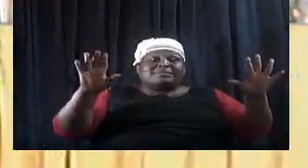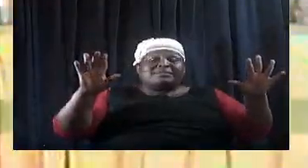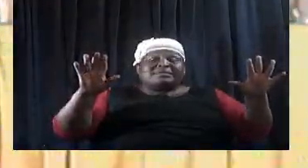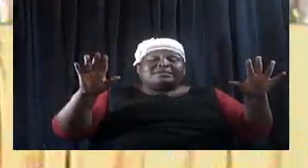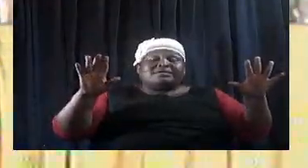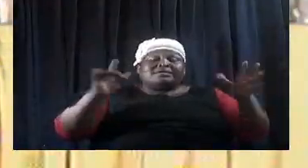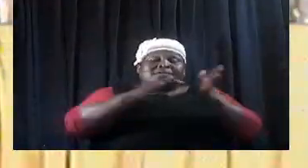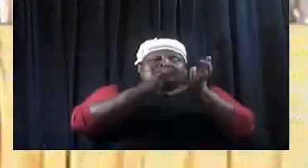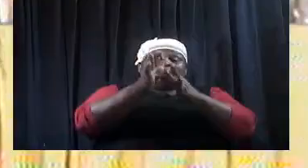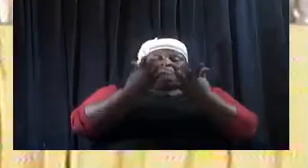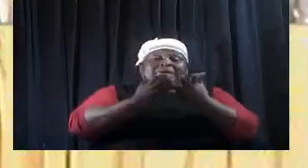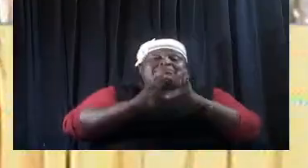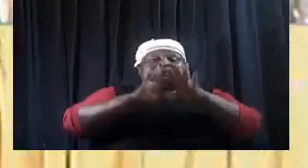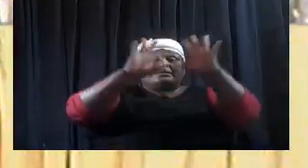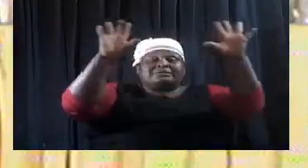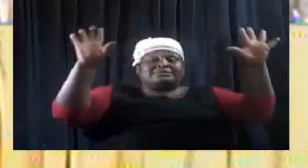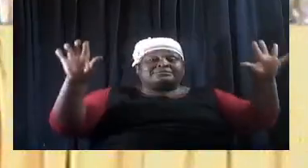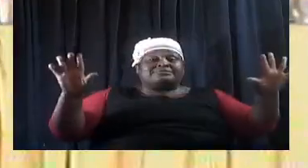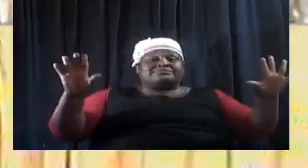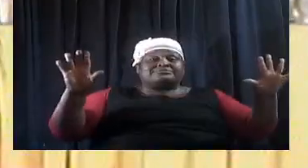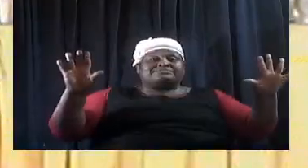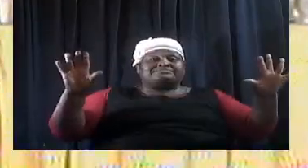The Bible is clear.